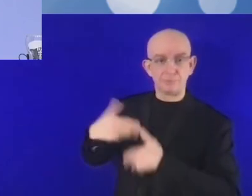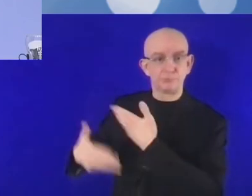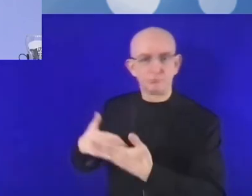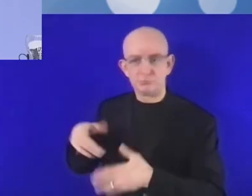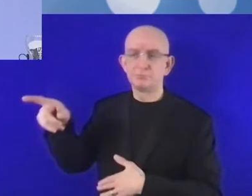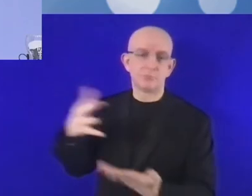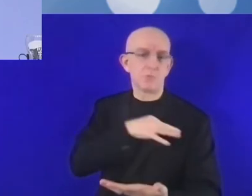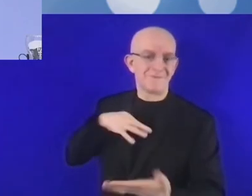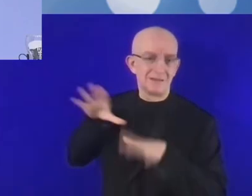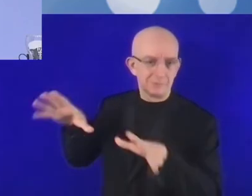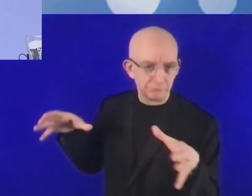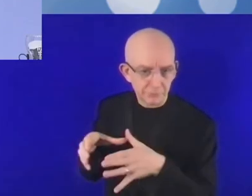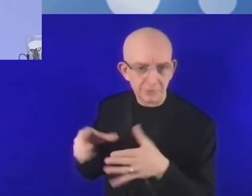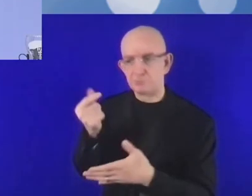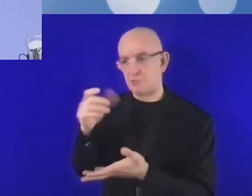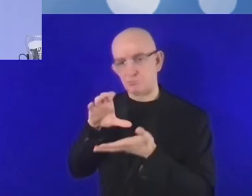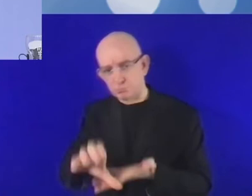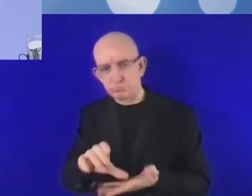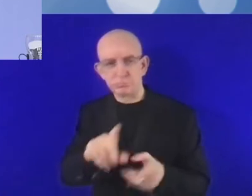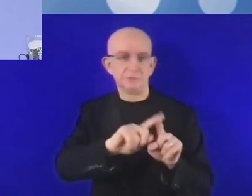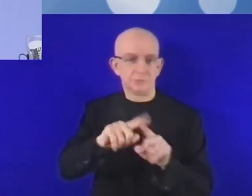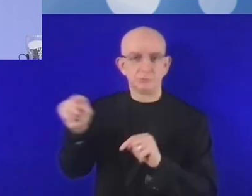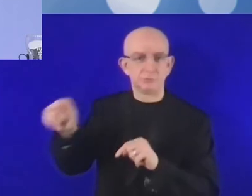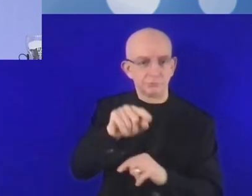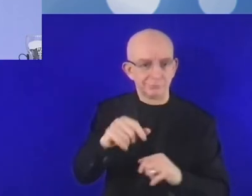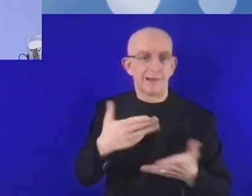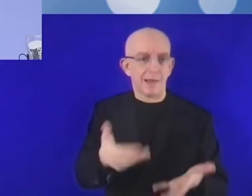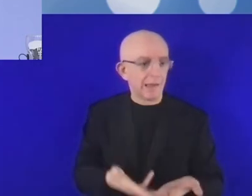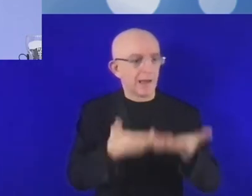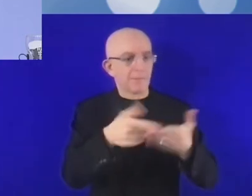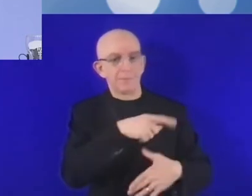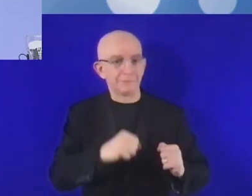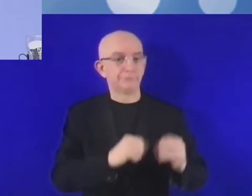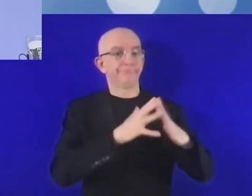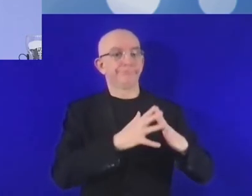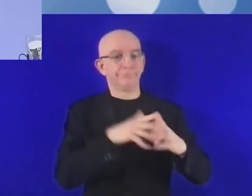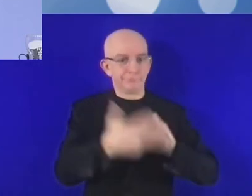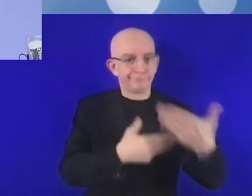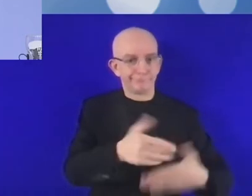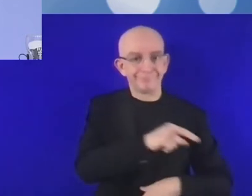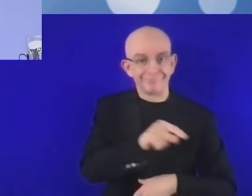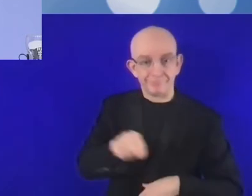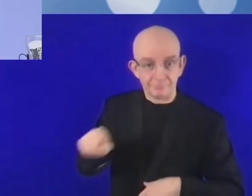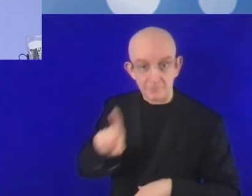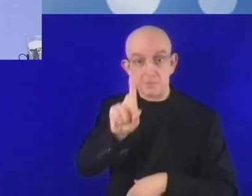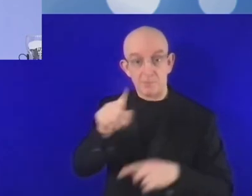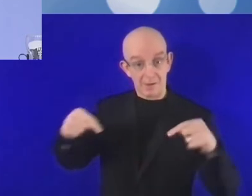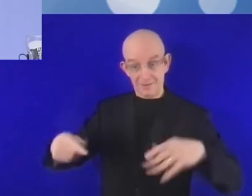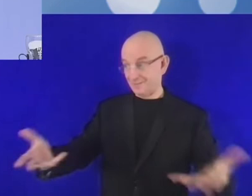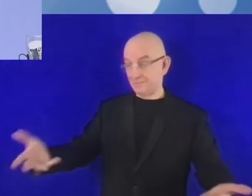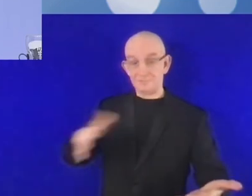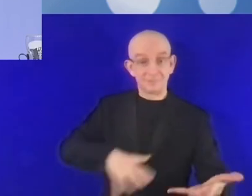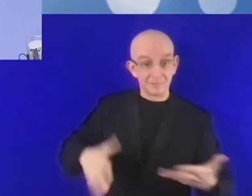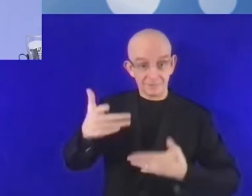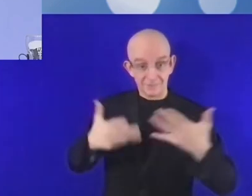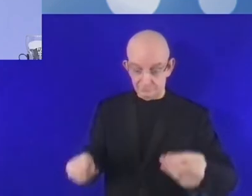the venture capital it is estimated the venture capital investment has grown by a factor of